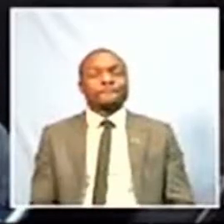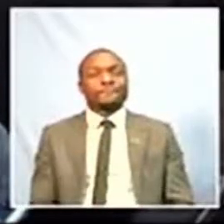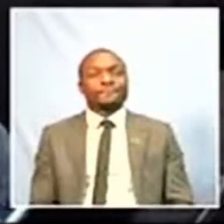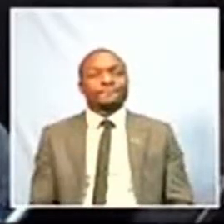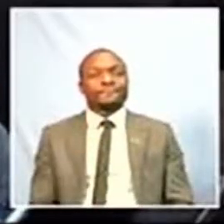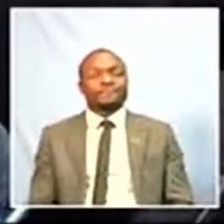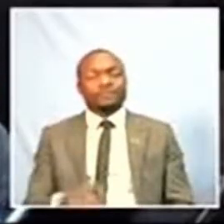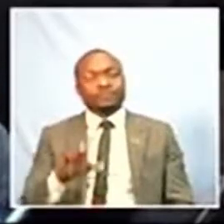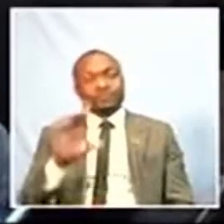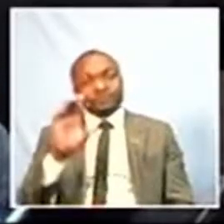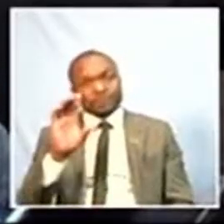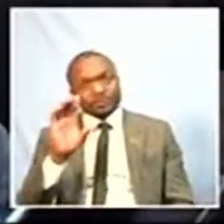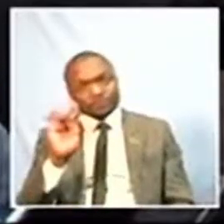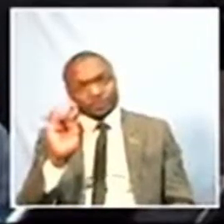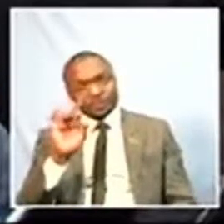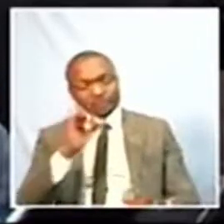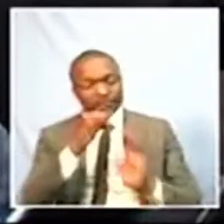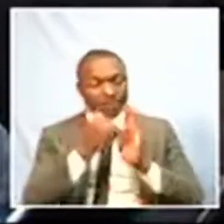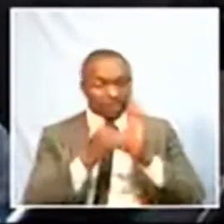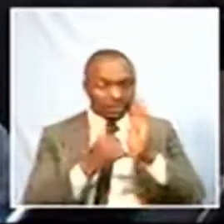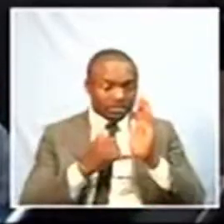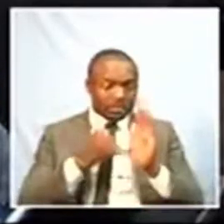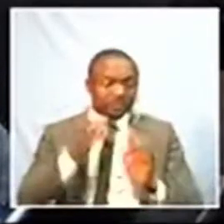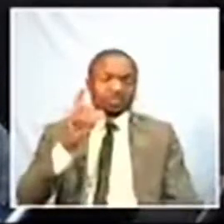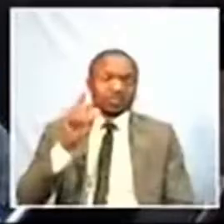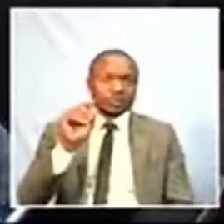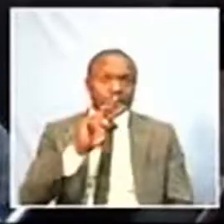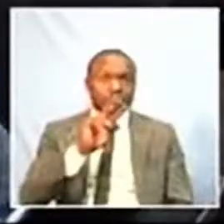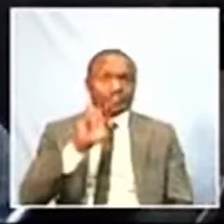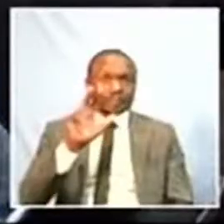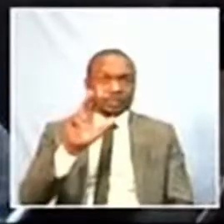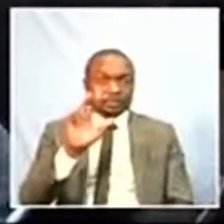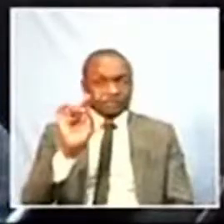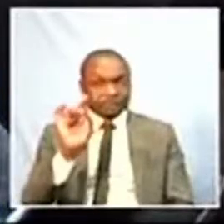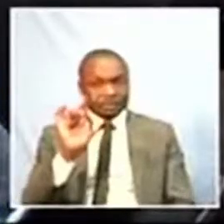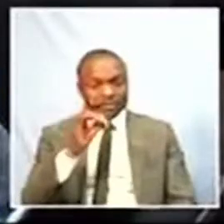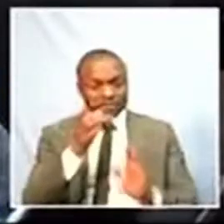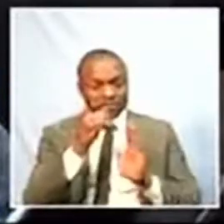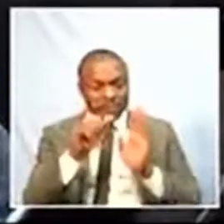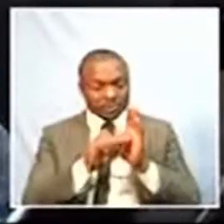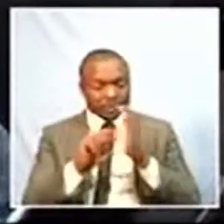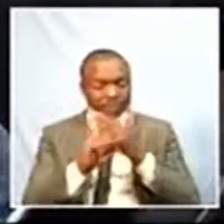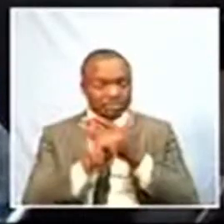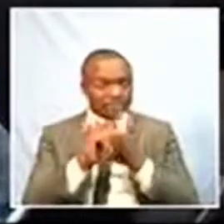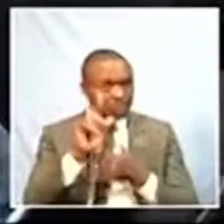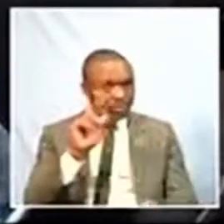for 18th January 2023 and 18th April 2023.